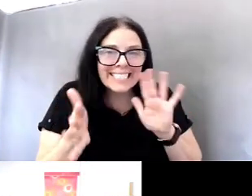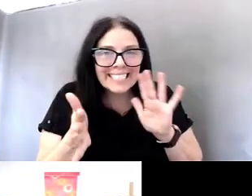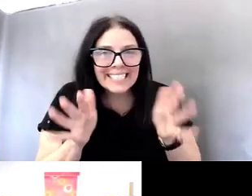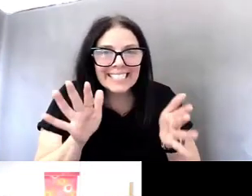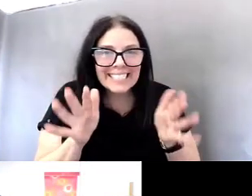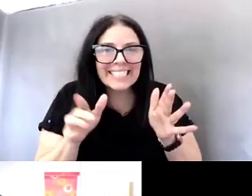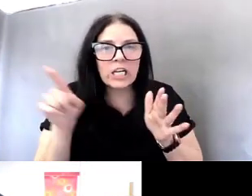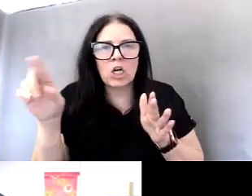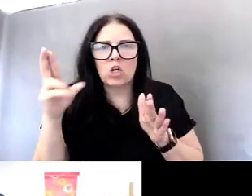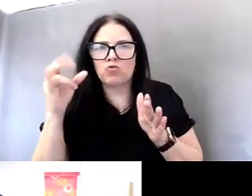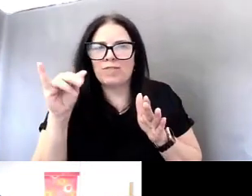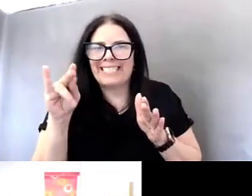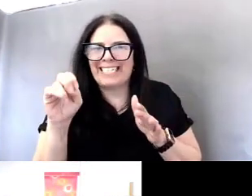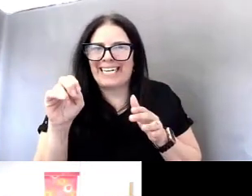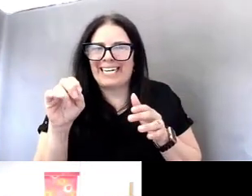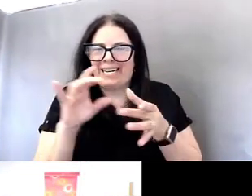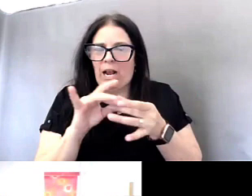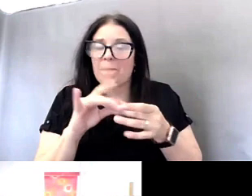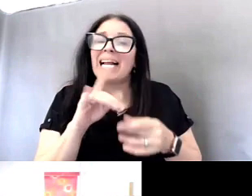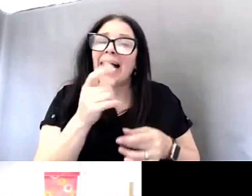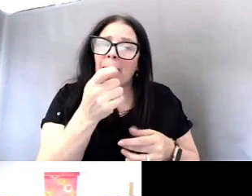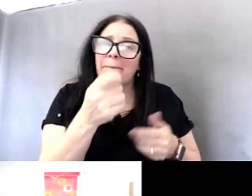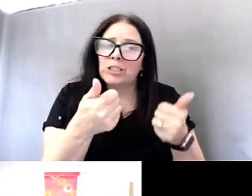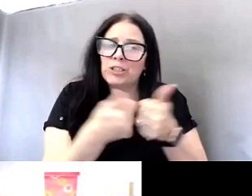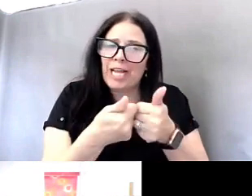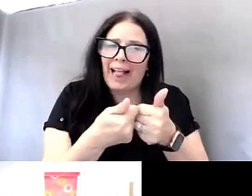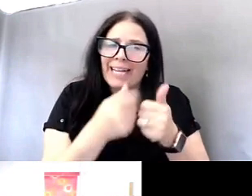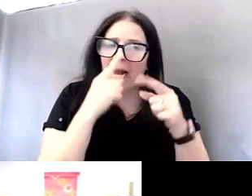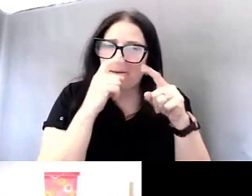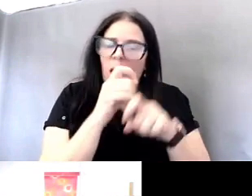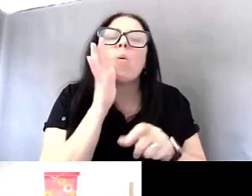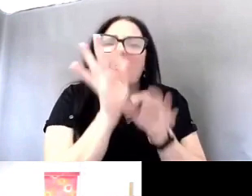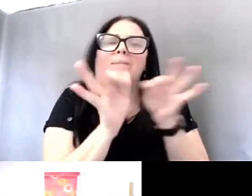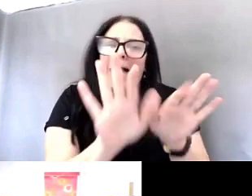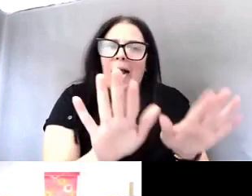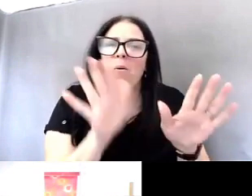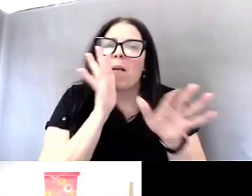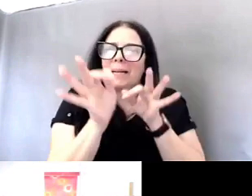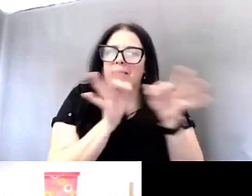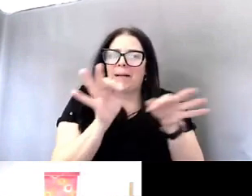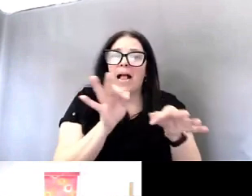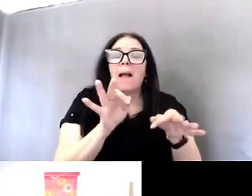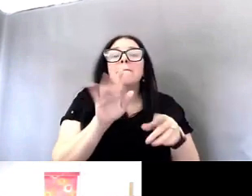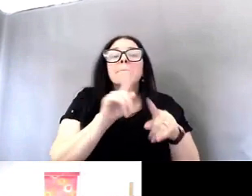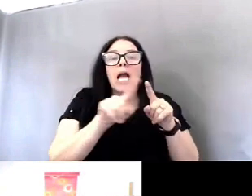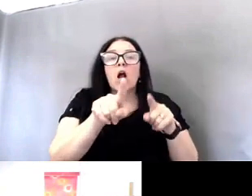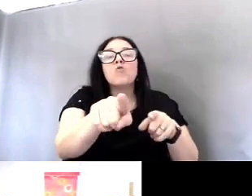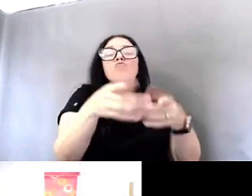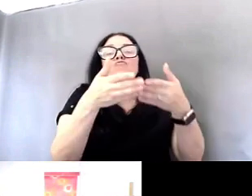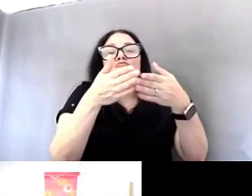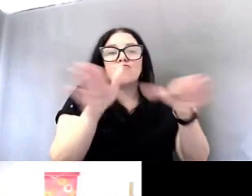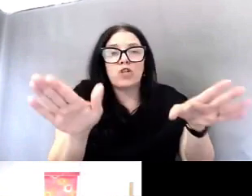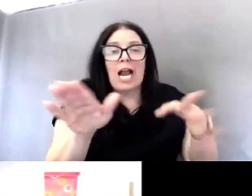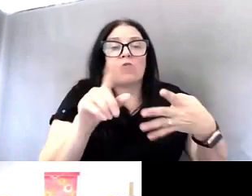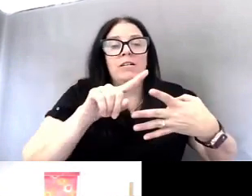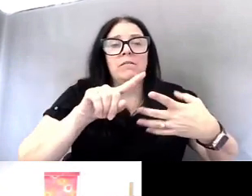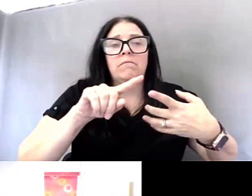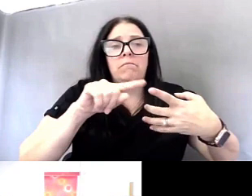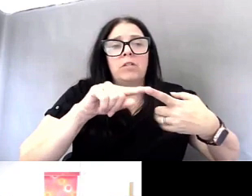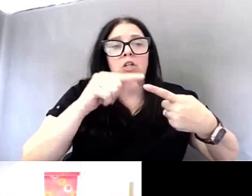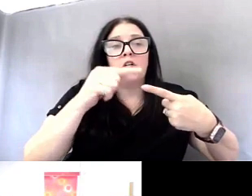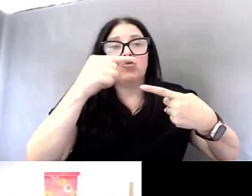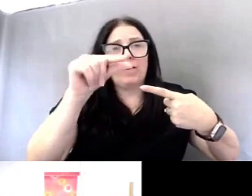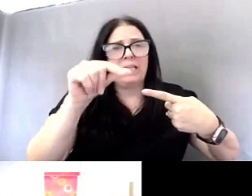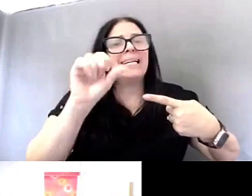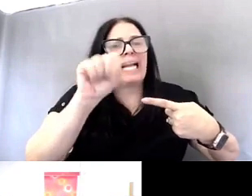It is tricky. I will explain. We'll explain. It's tricky. In general, yes, copyrighted is paid access